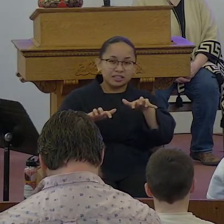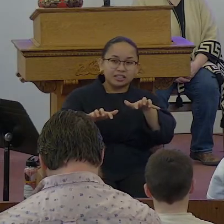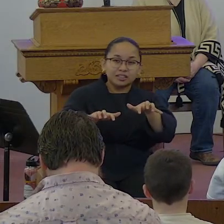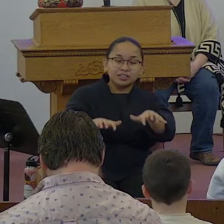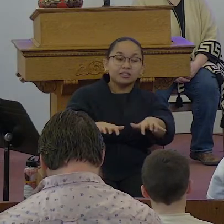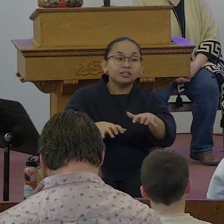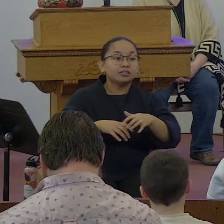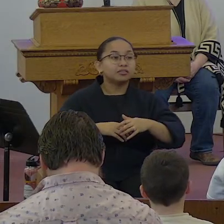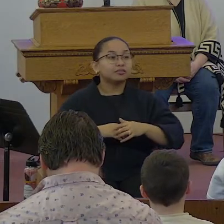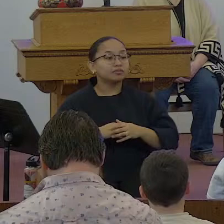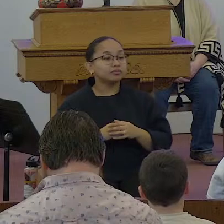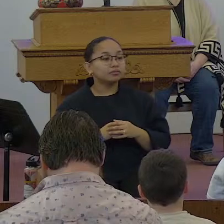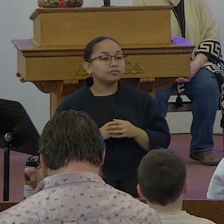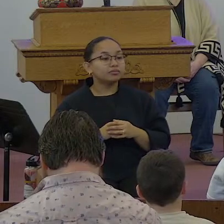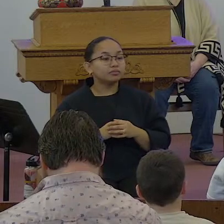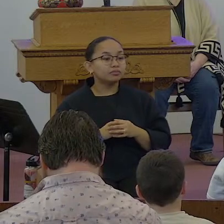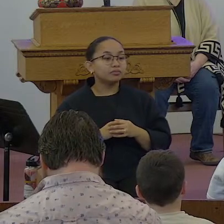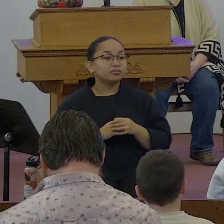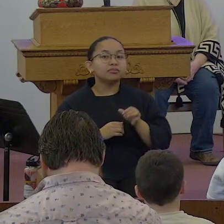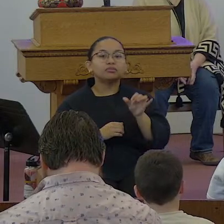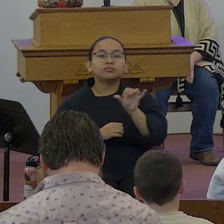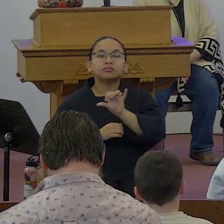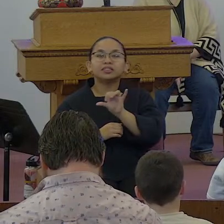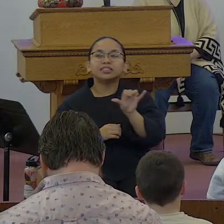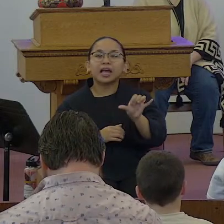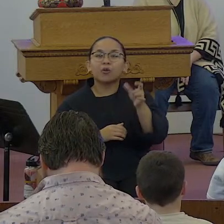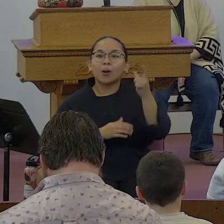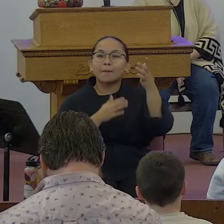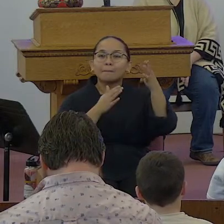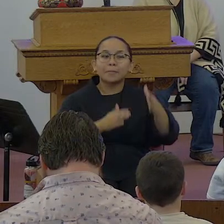Like somebody tipped over a fruit stand.